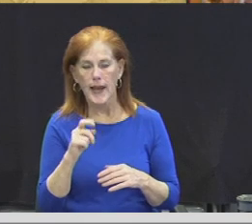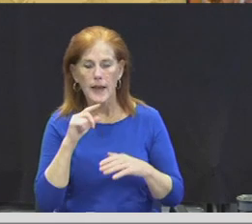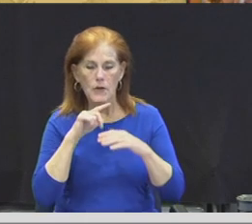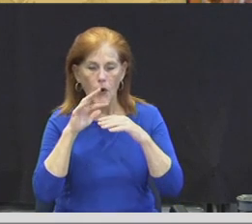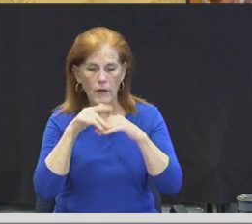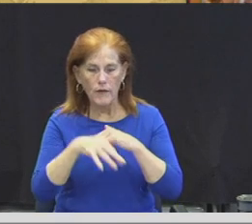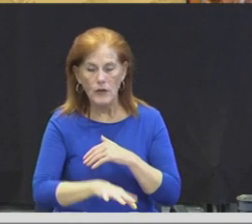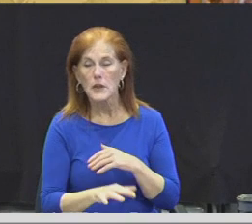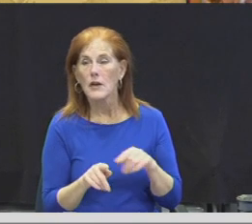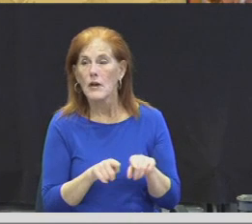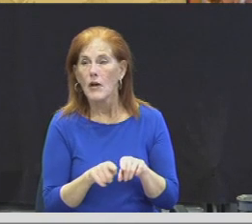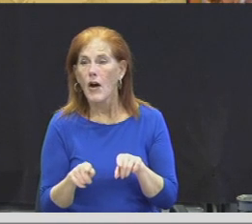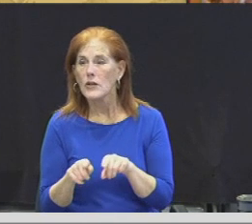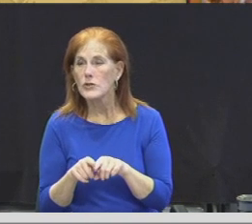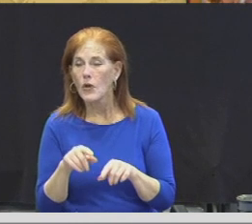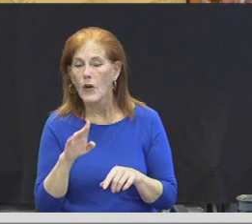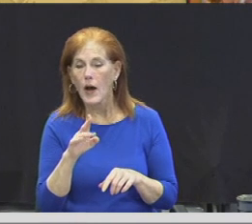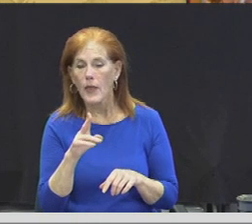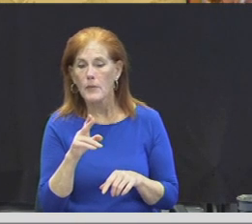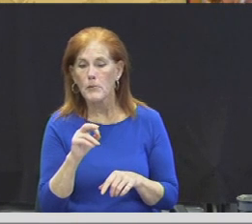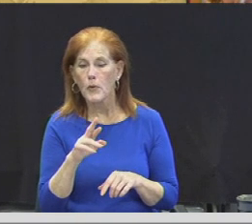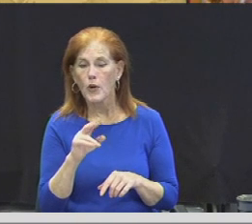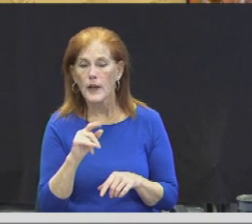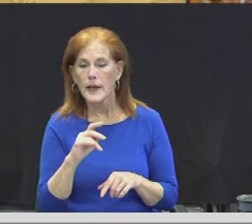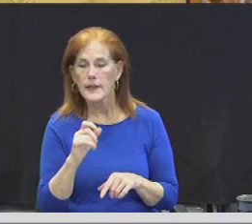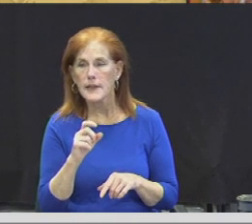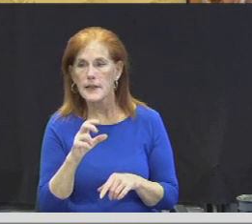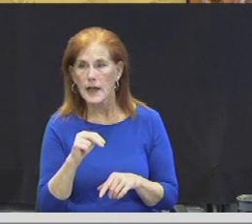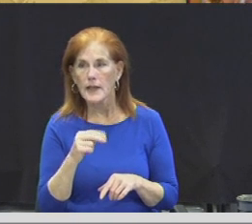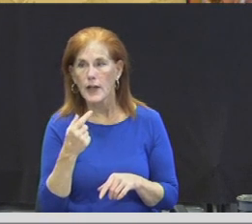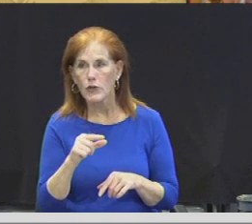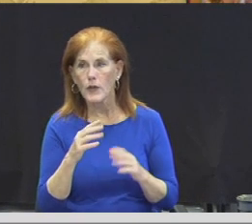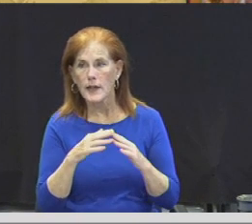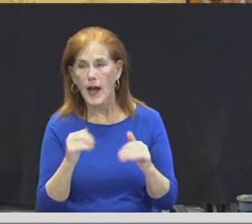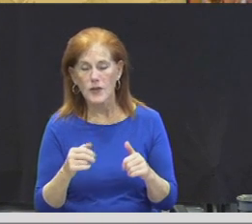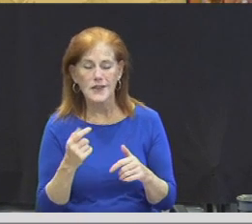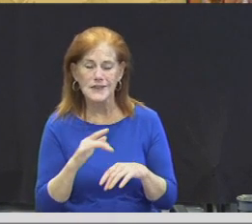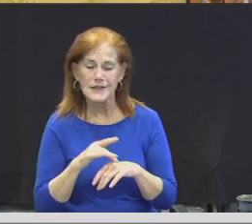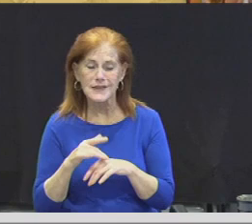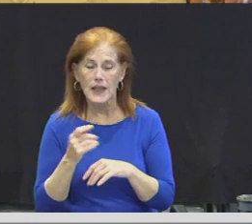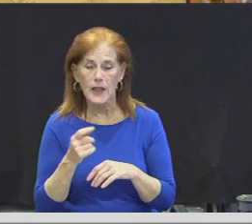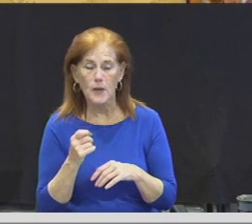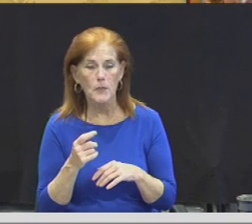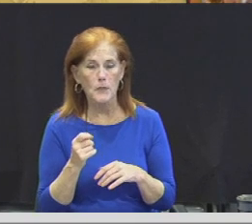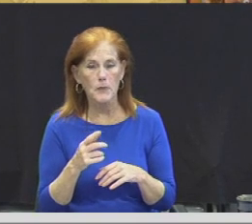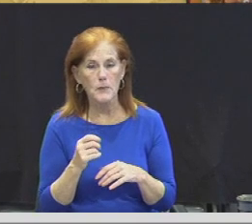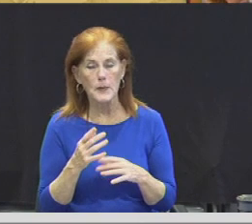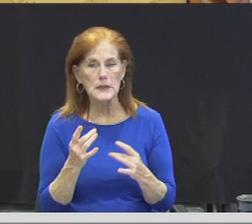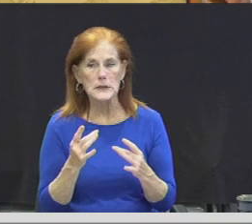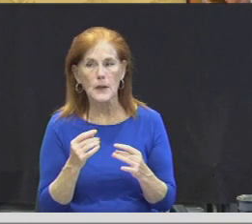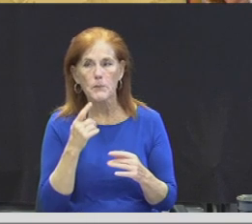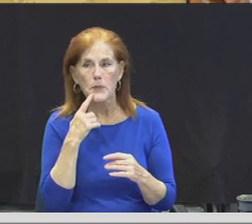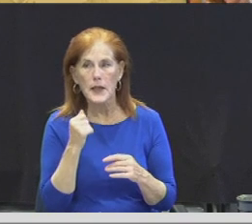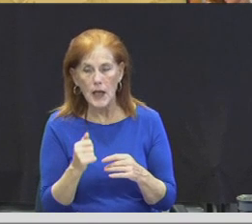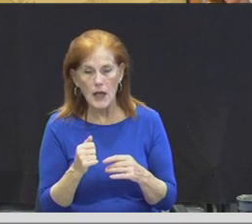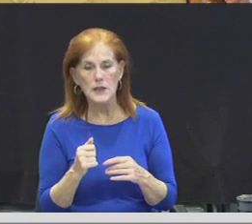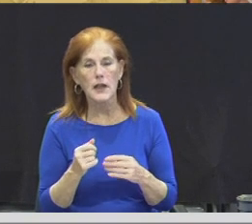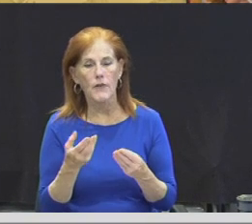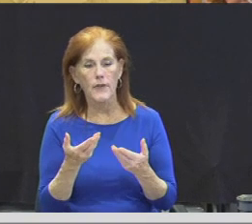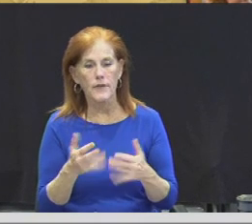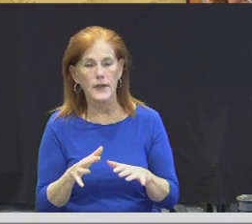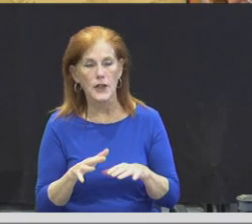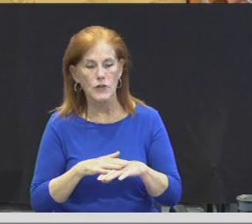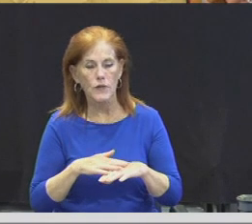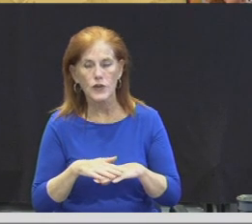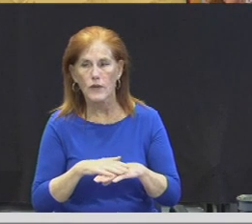a series, particularly around the Burlington and the greenhouse buildings. Access is a little tricky because of the finished floor elevations of the building. So there's a series